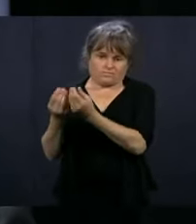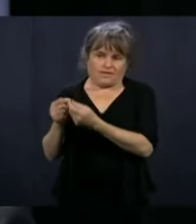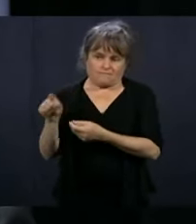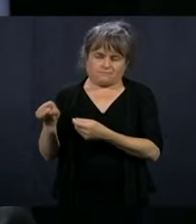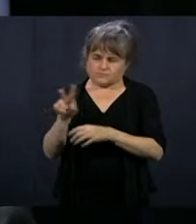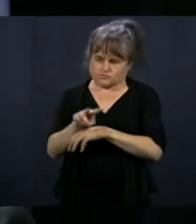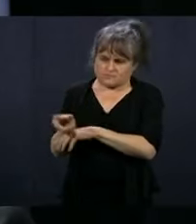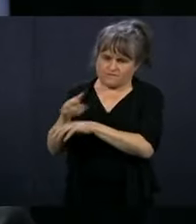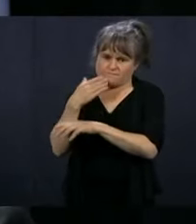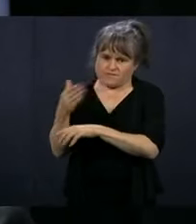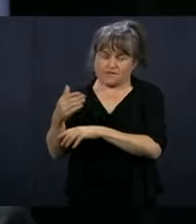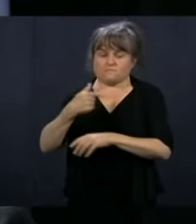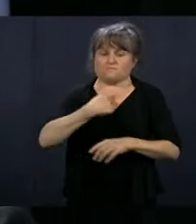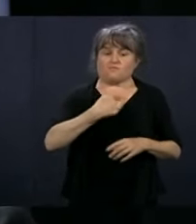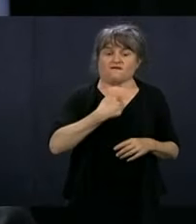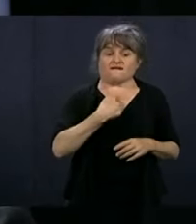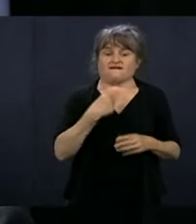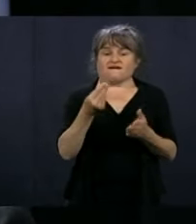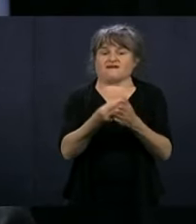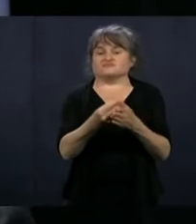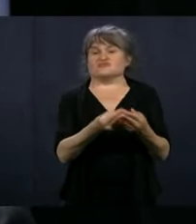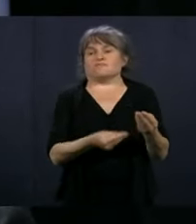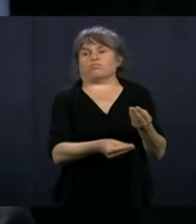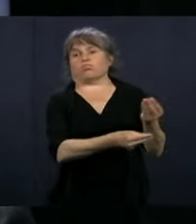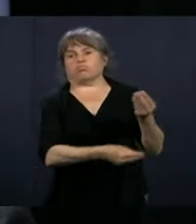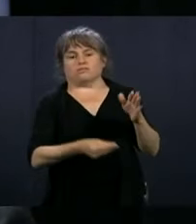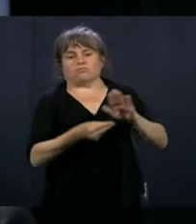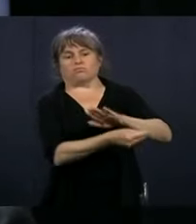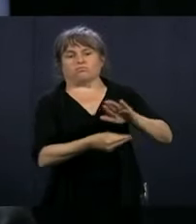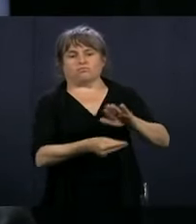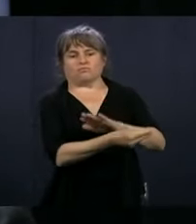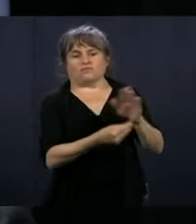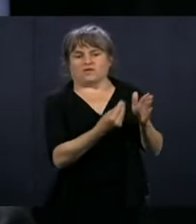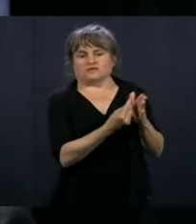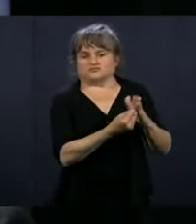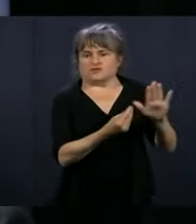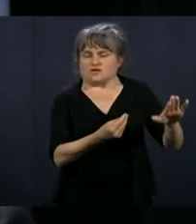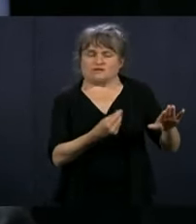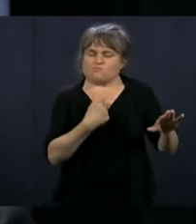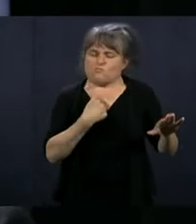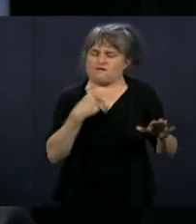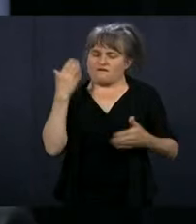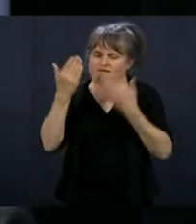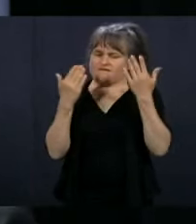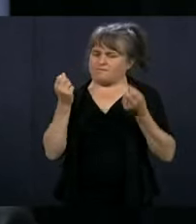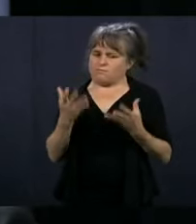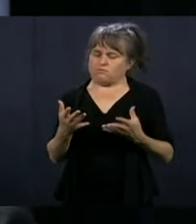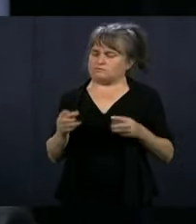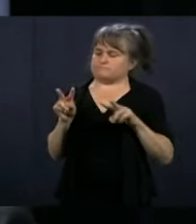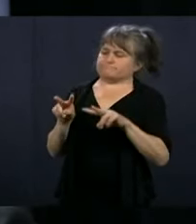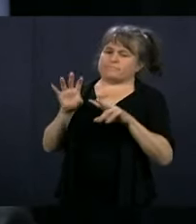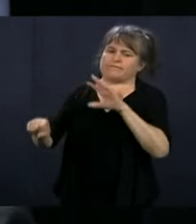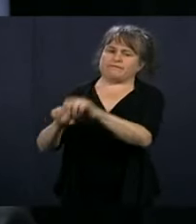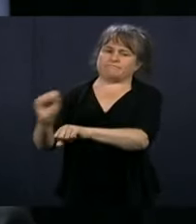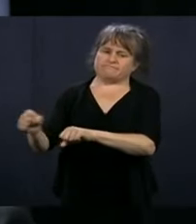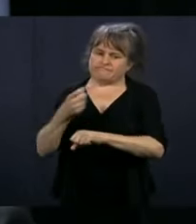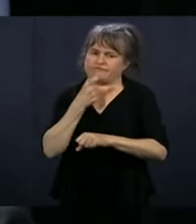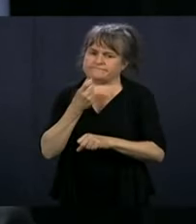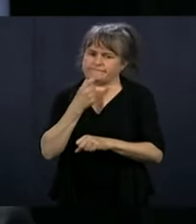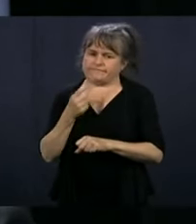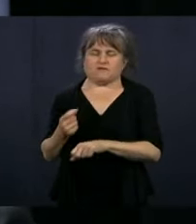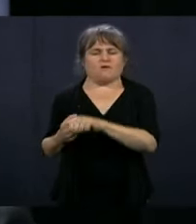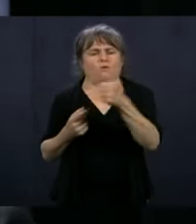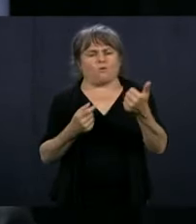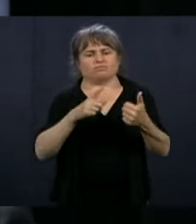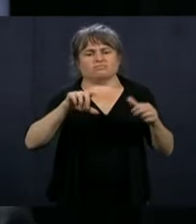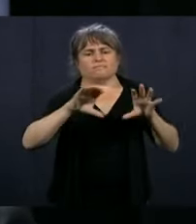I'm not worried with the corruption aspect. There's many people who actually started working at the CAQ because they were tired